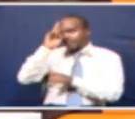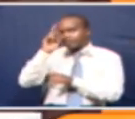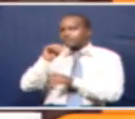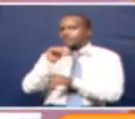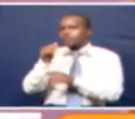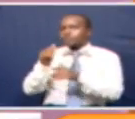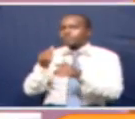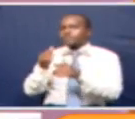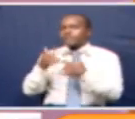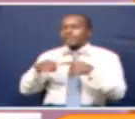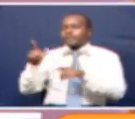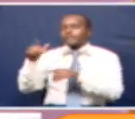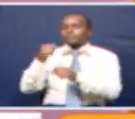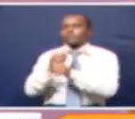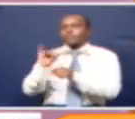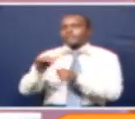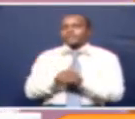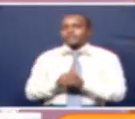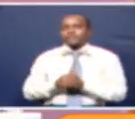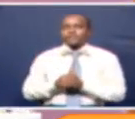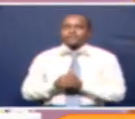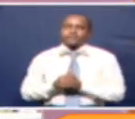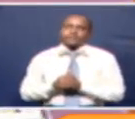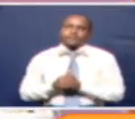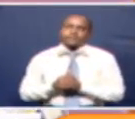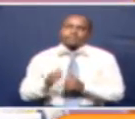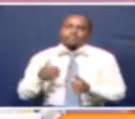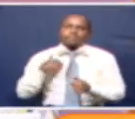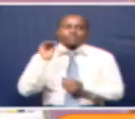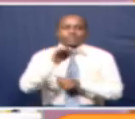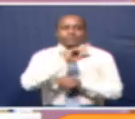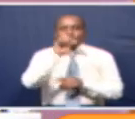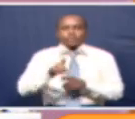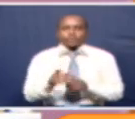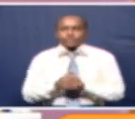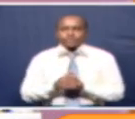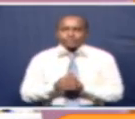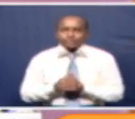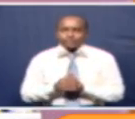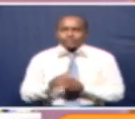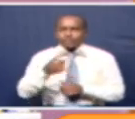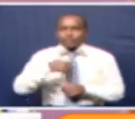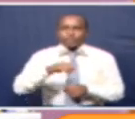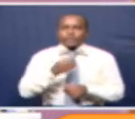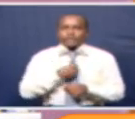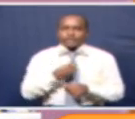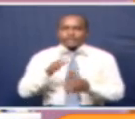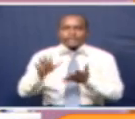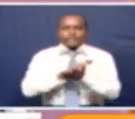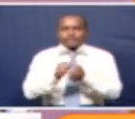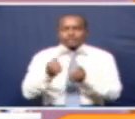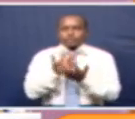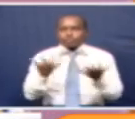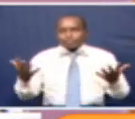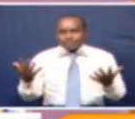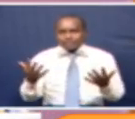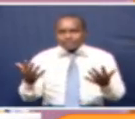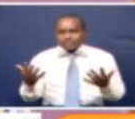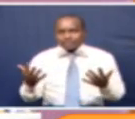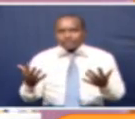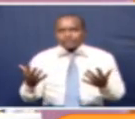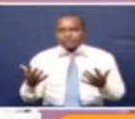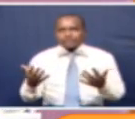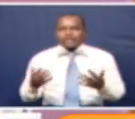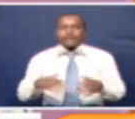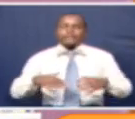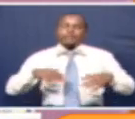to do, or his supporters receiving him? No. I mean, Hussein, I've asked you a question. We regret the destruction of property. We regret, in fact, the